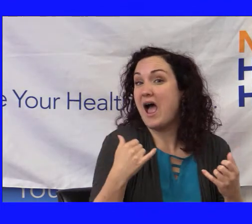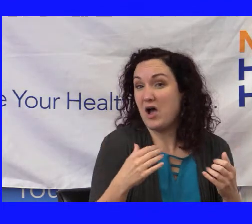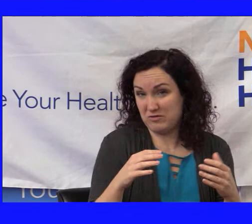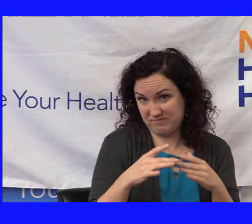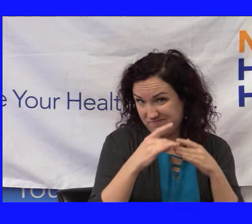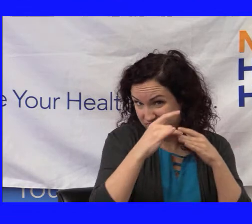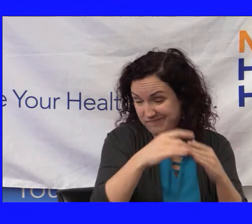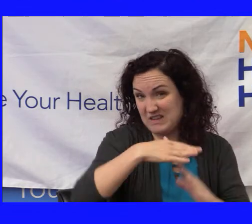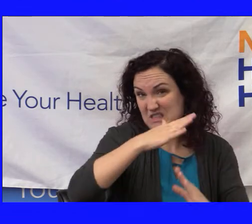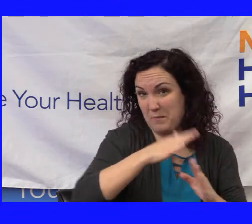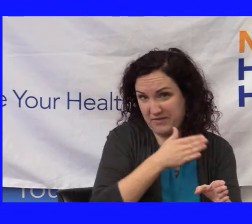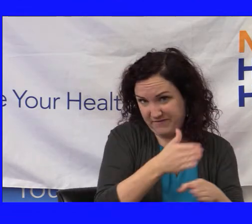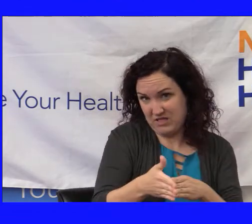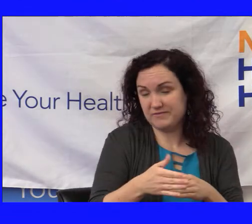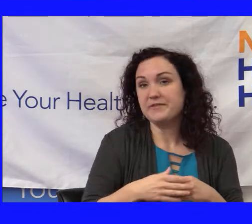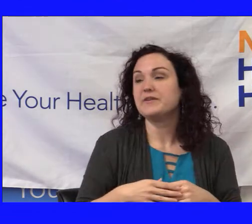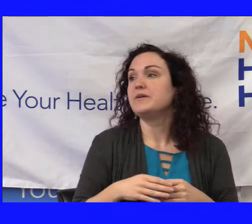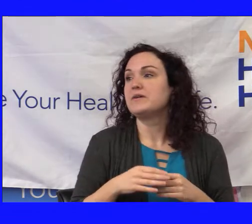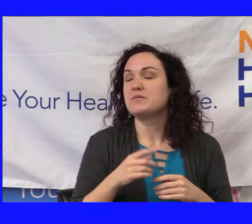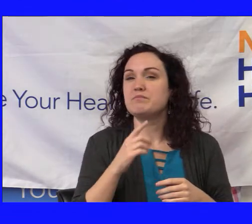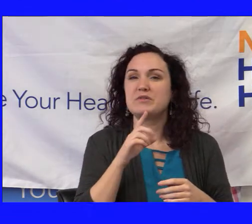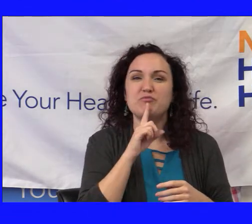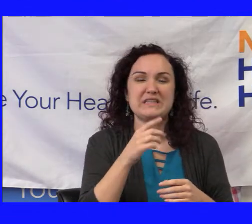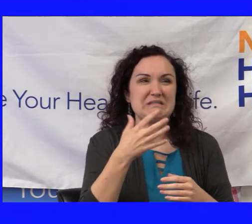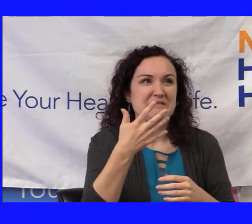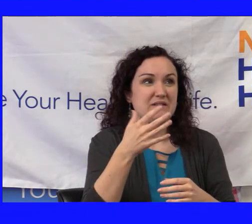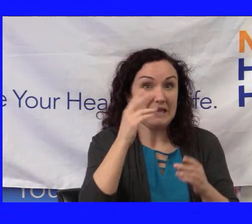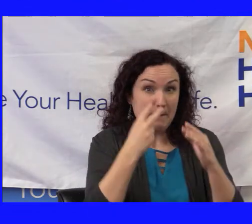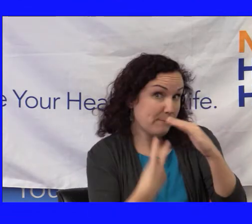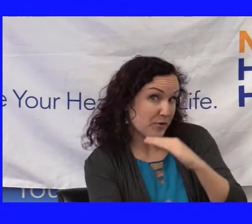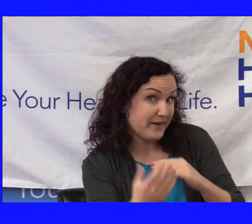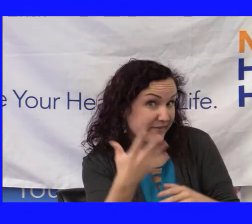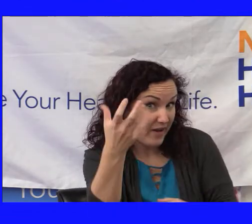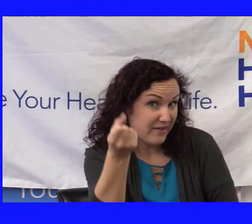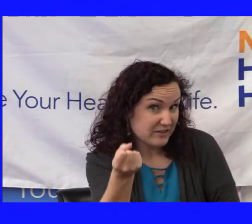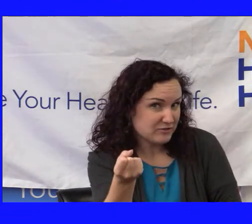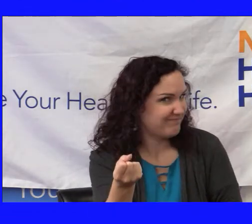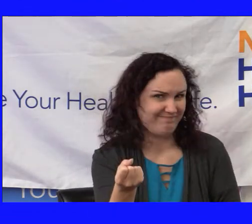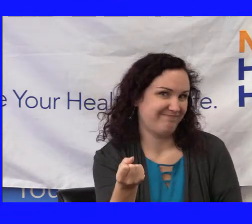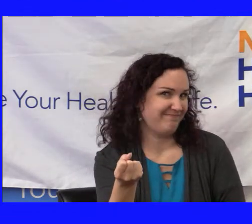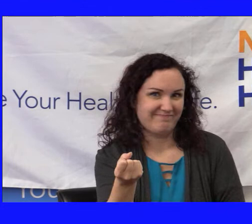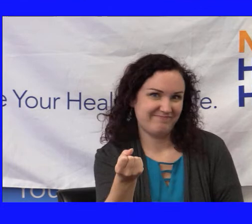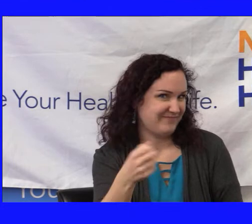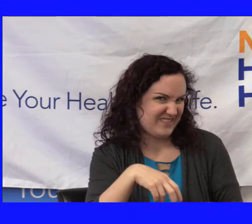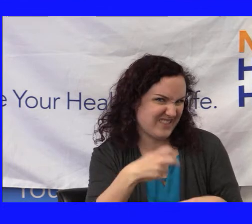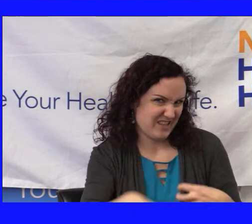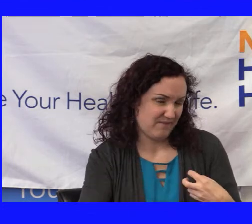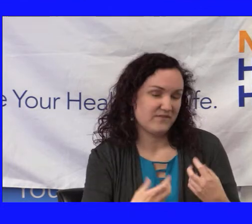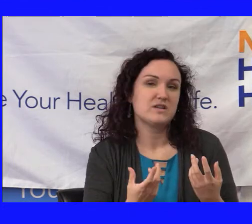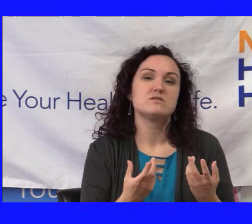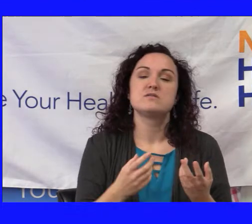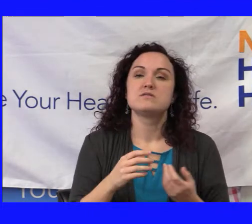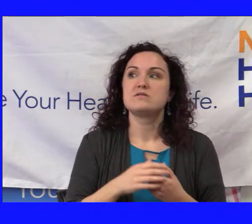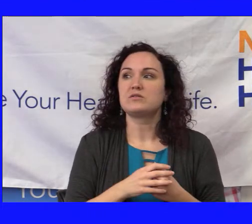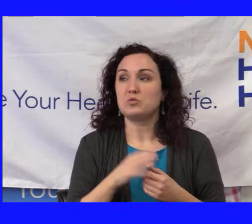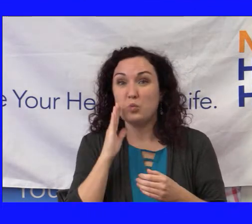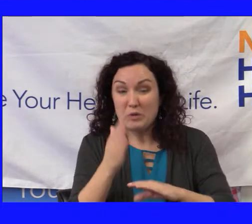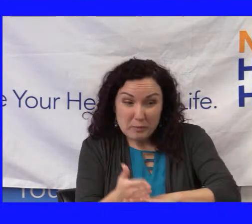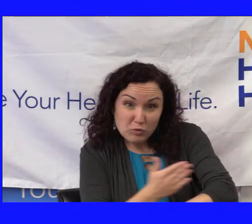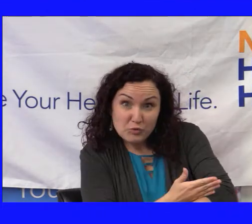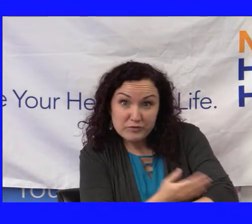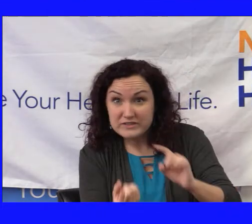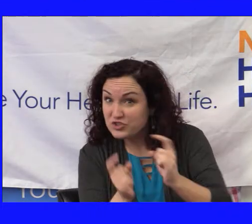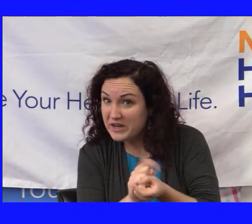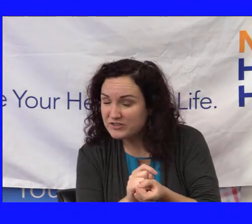you're saying, yes, that's true, but you really don't know what the next 5 years and how some of these vendors will improve or change over that period of